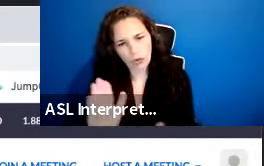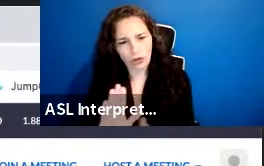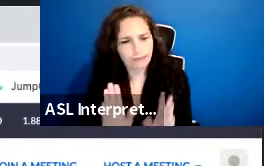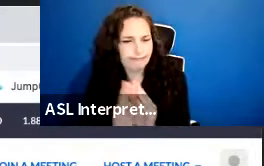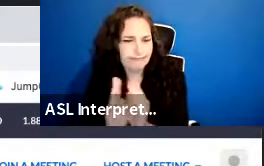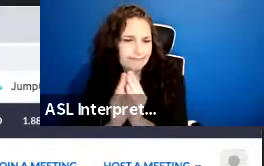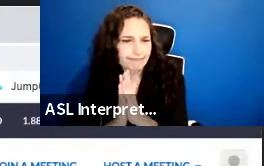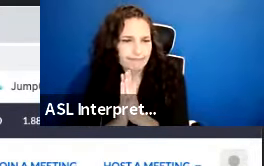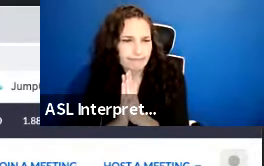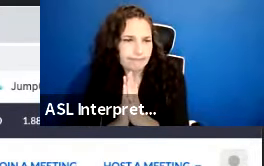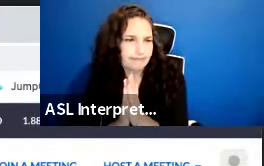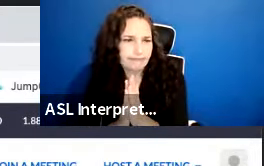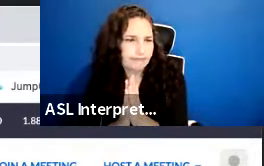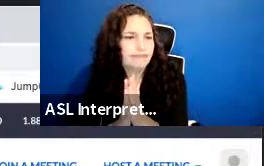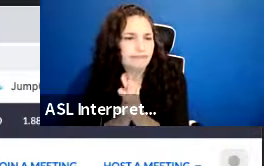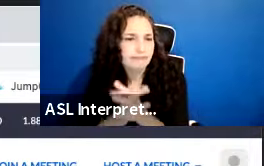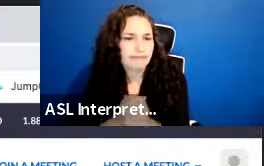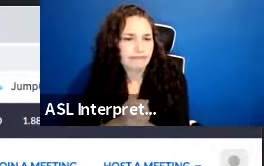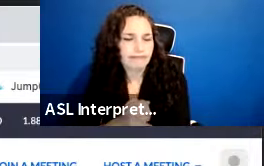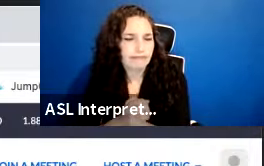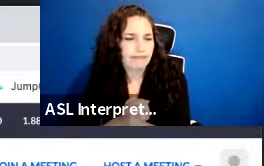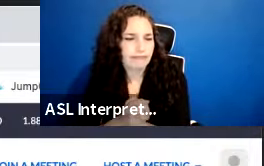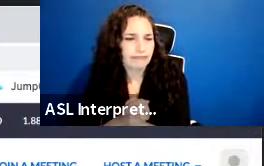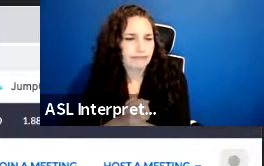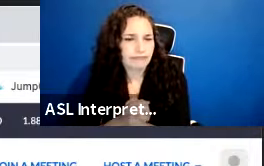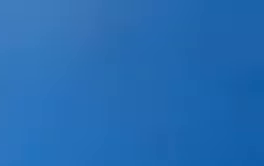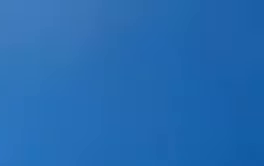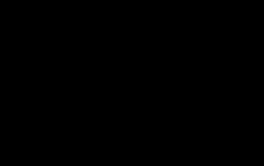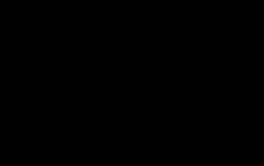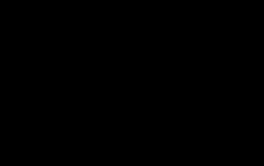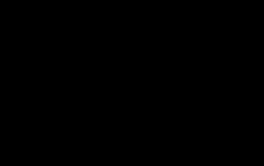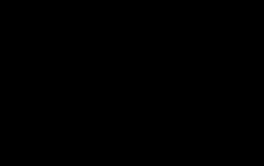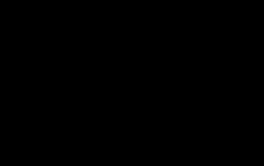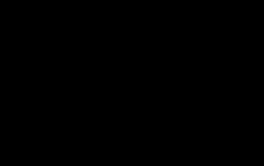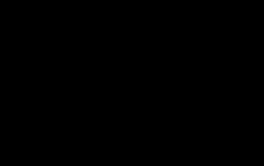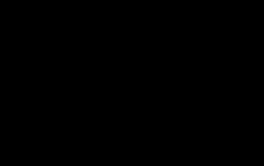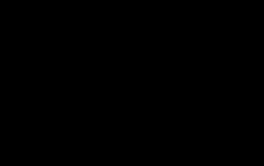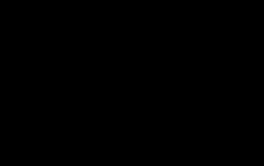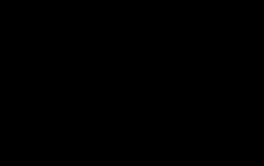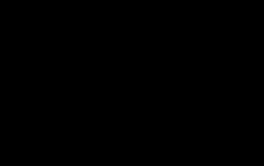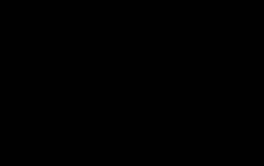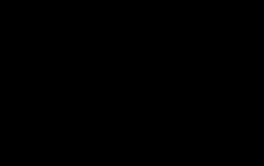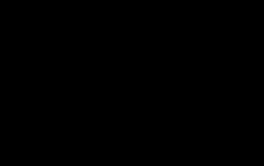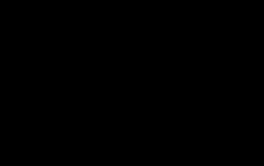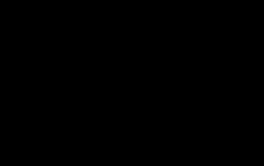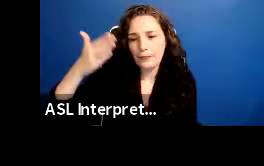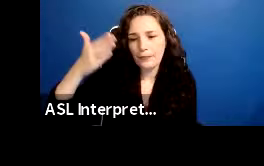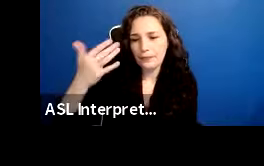participants. Okay, I'm going to stop that and go back to my presentation.